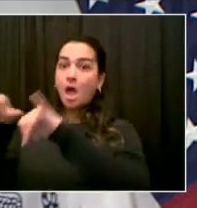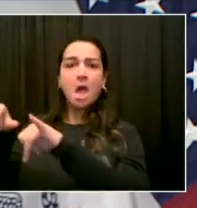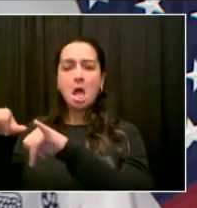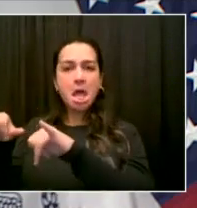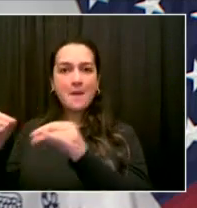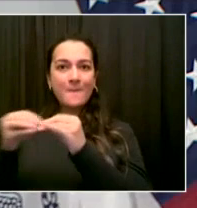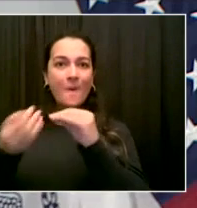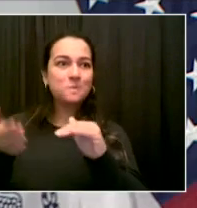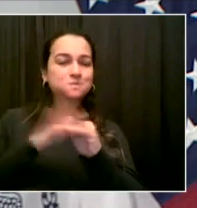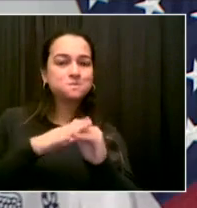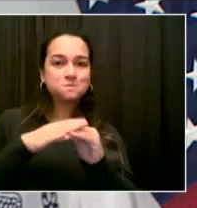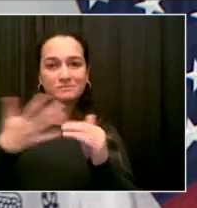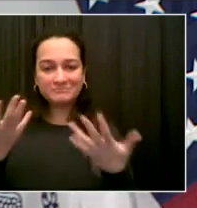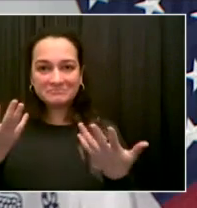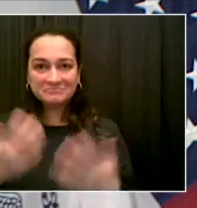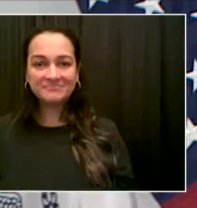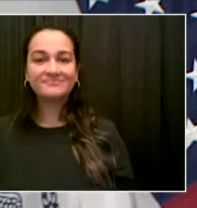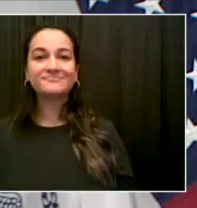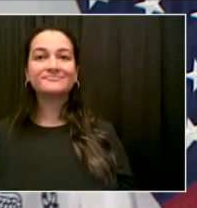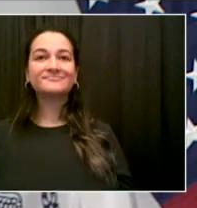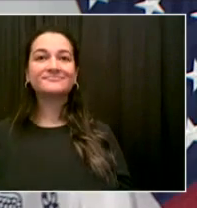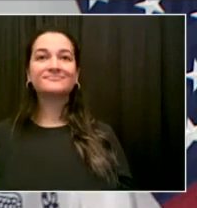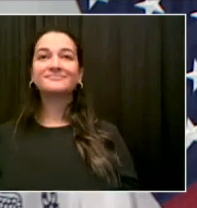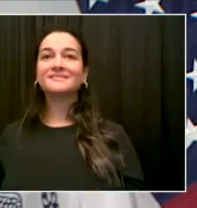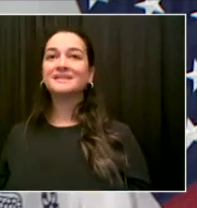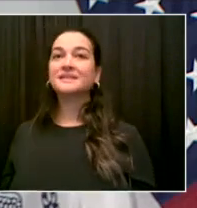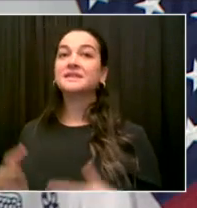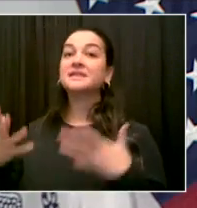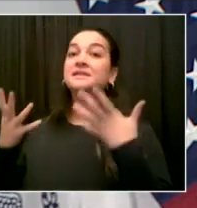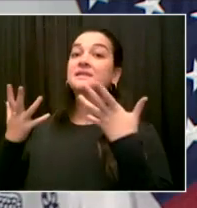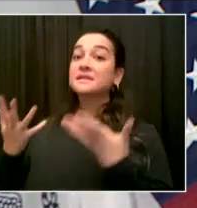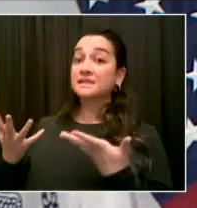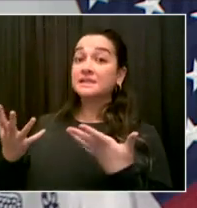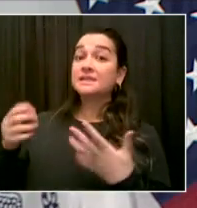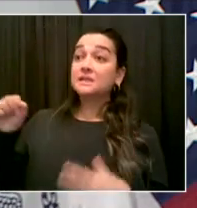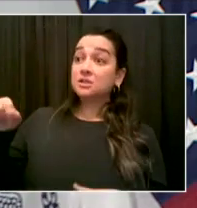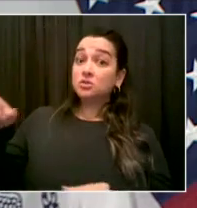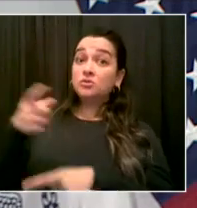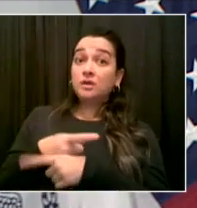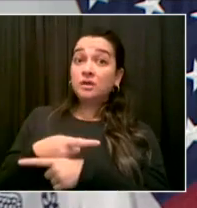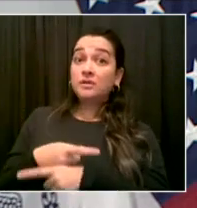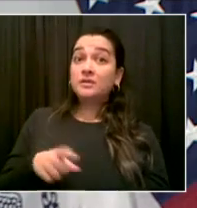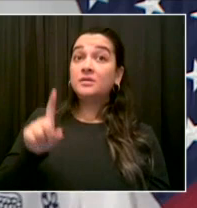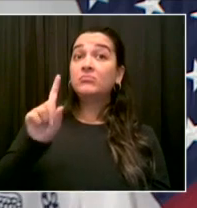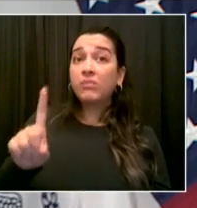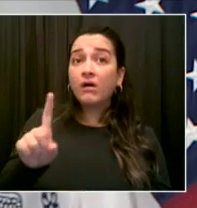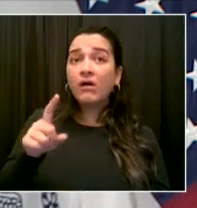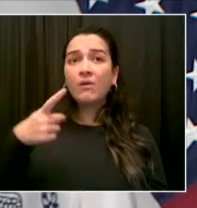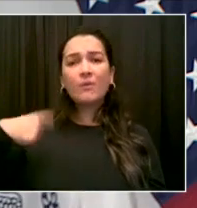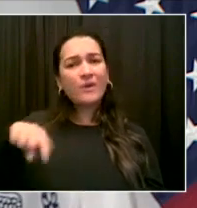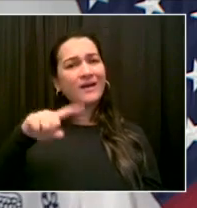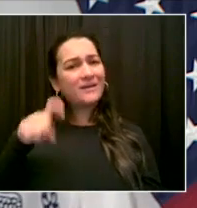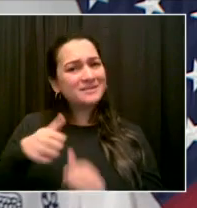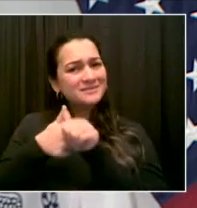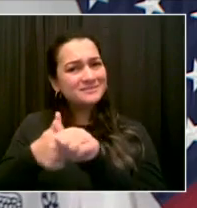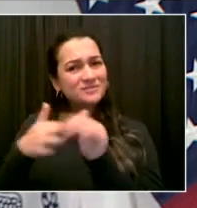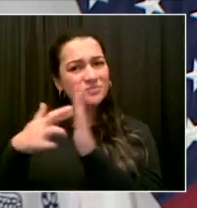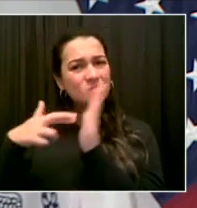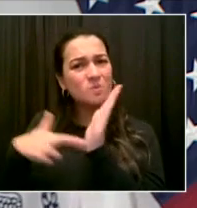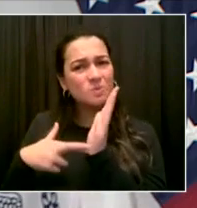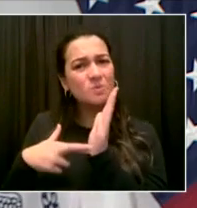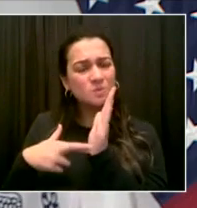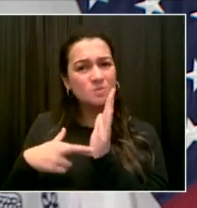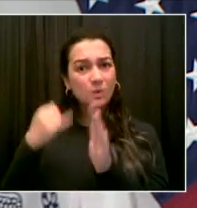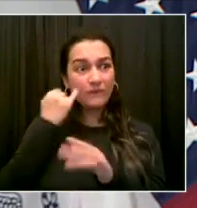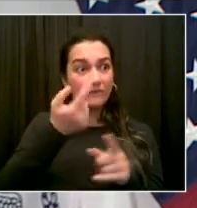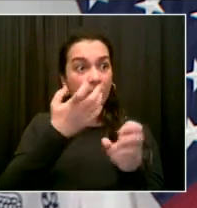we saw this with for-hire vehicles here and around the country, where they tried to just set up shop without any effort to align